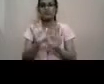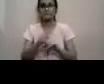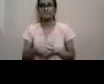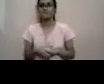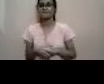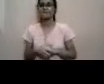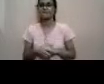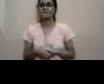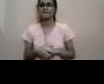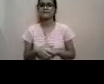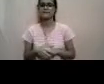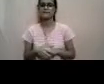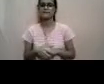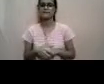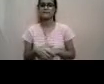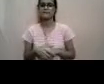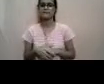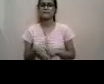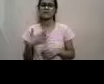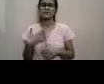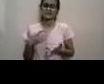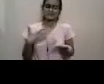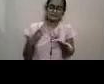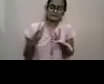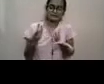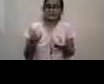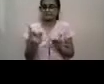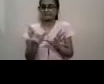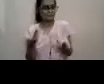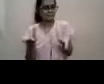of neglect. To navigate